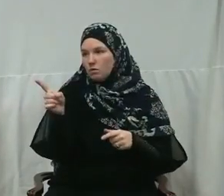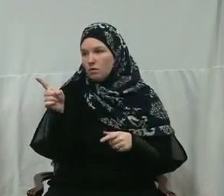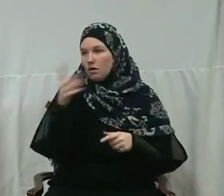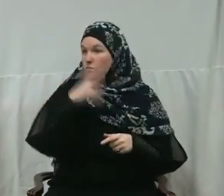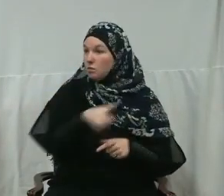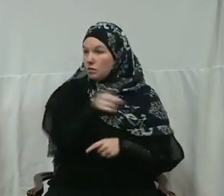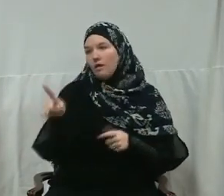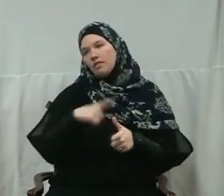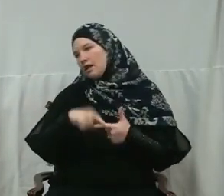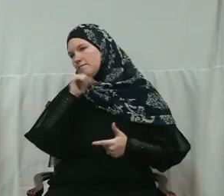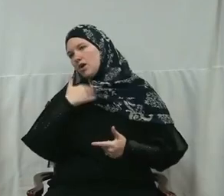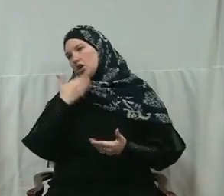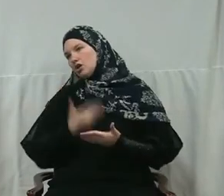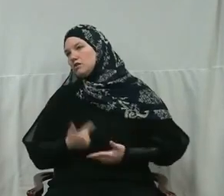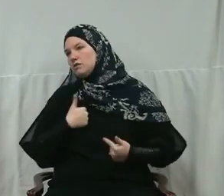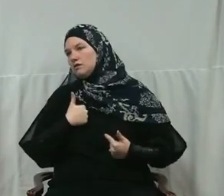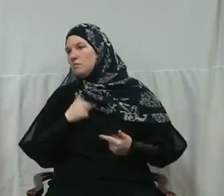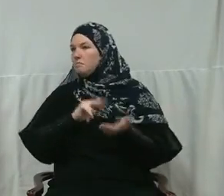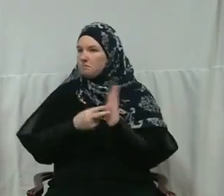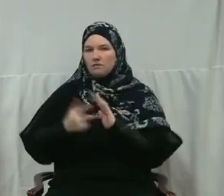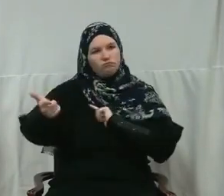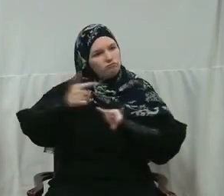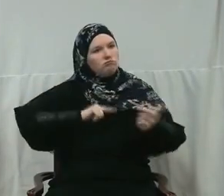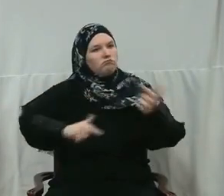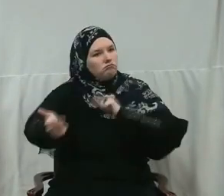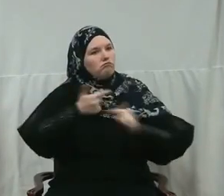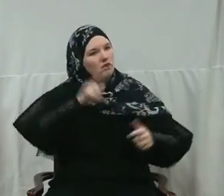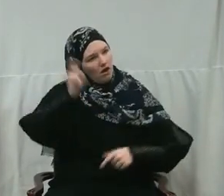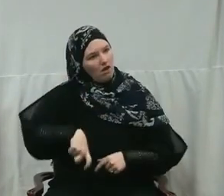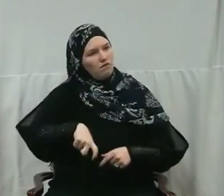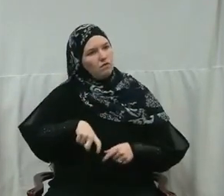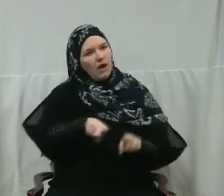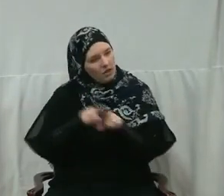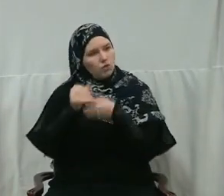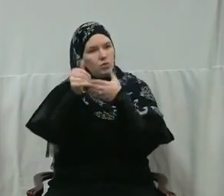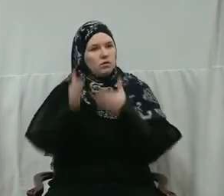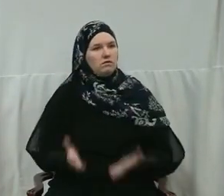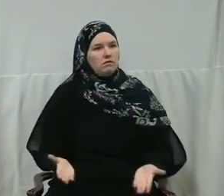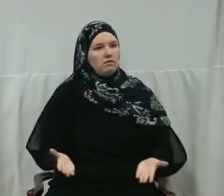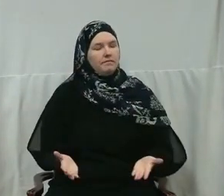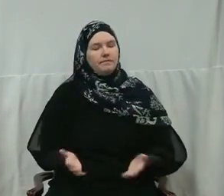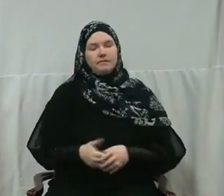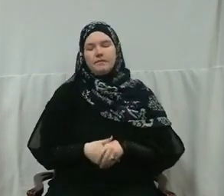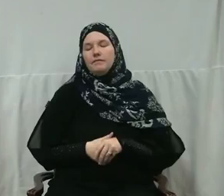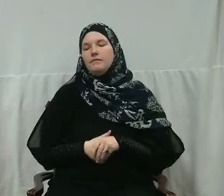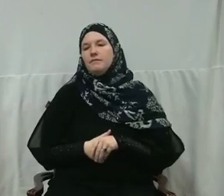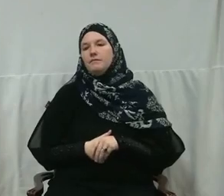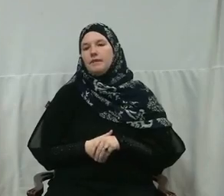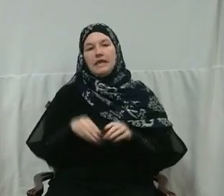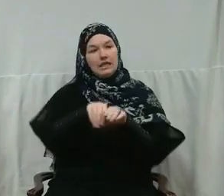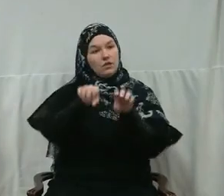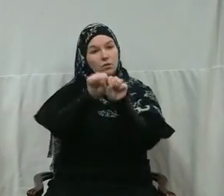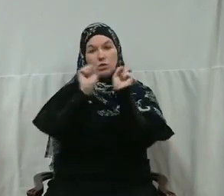Muslim if he is living in a community that is ruled by righteous leadership, in a